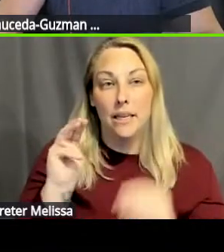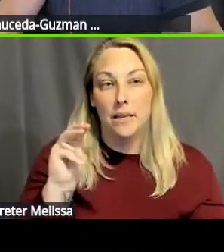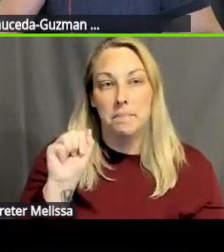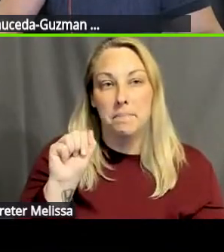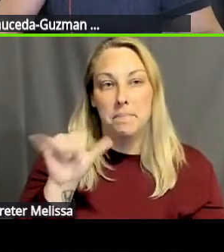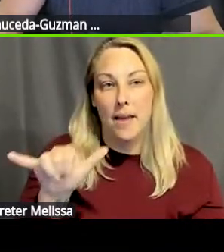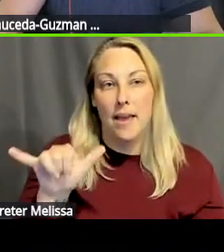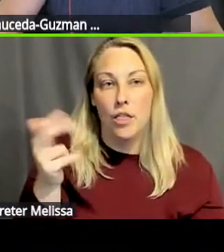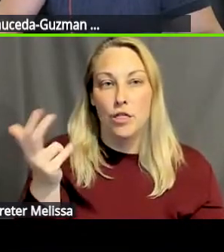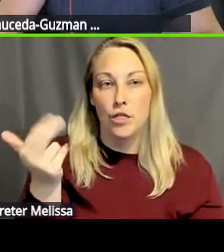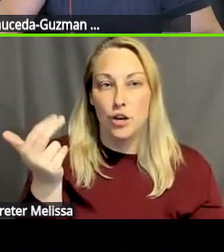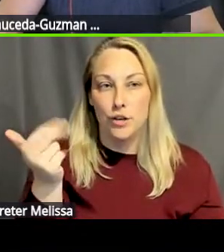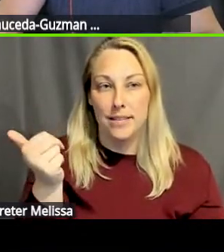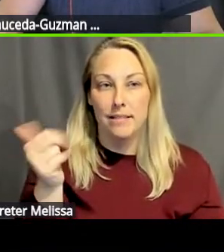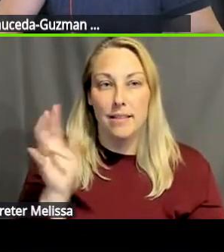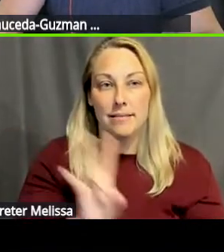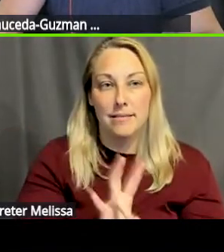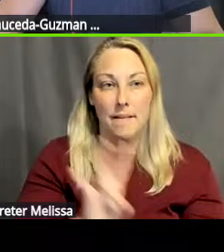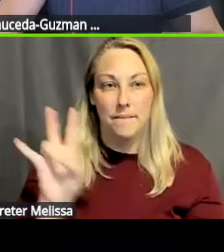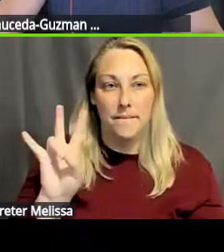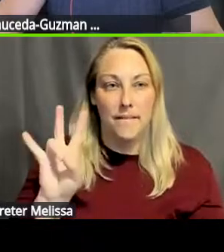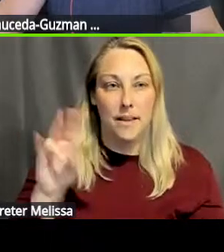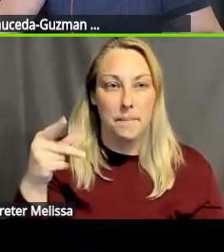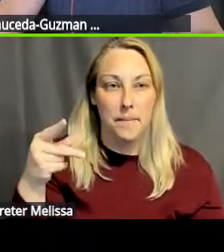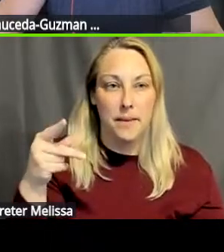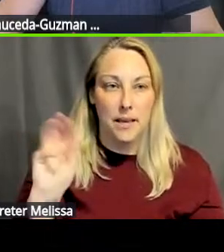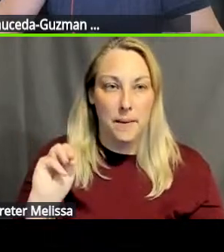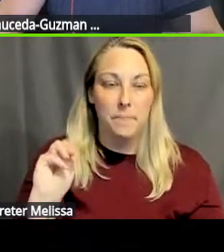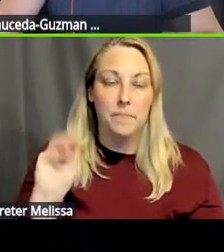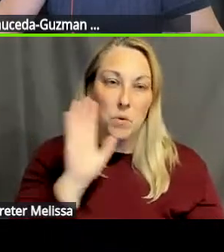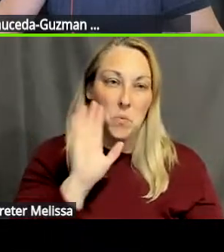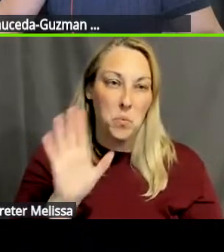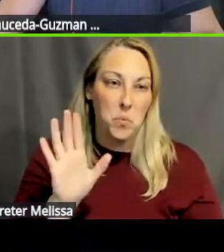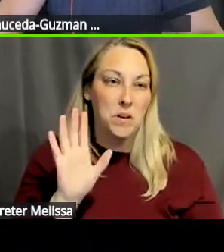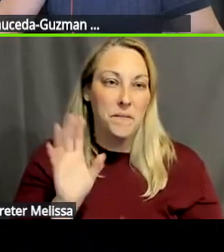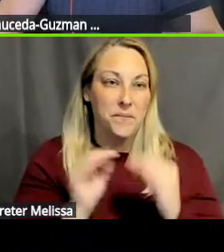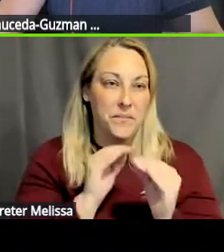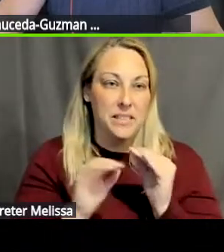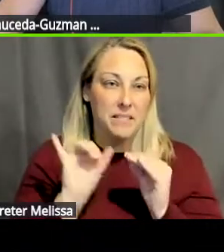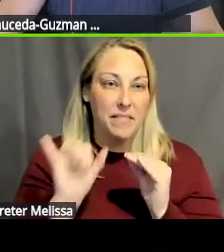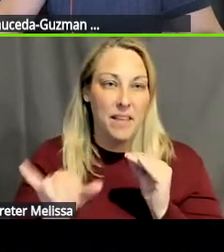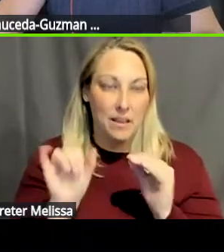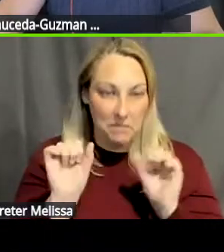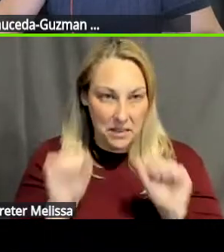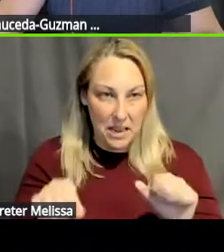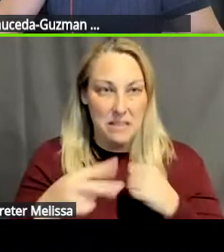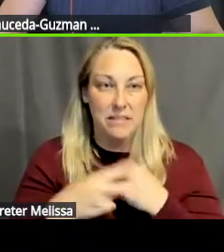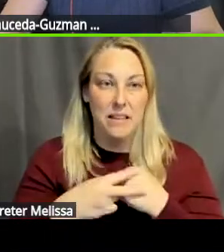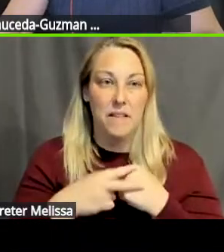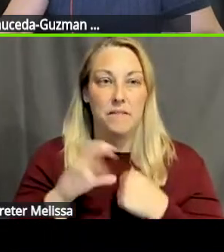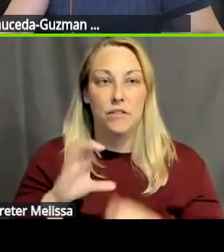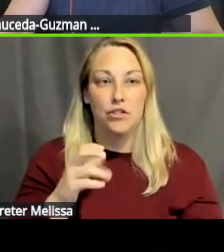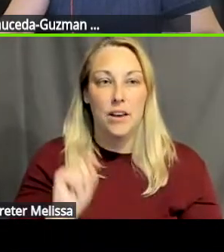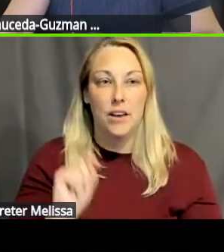13th at 7 p.m. So we'll definitely have that feature taken care of before then.